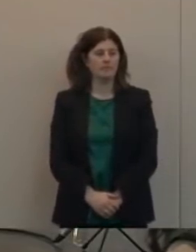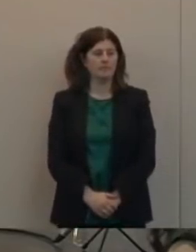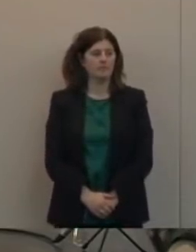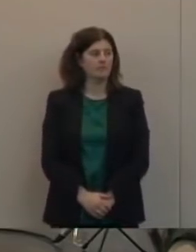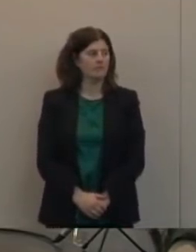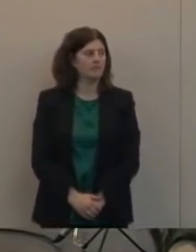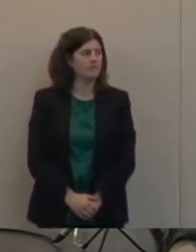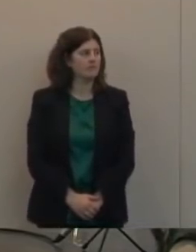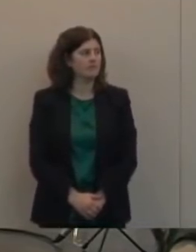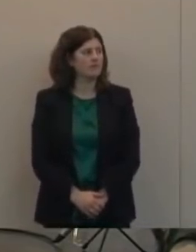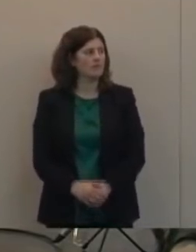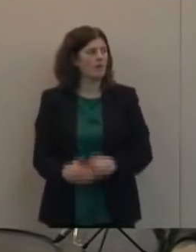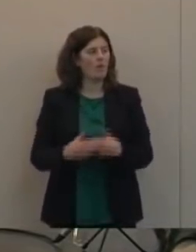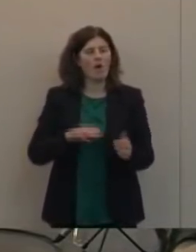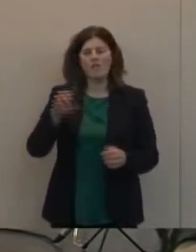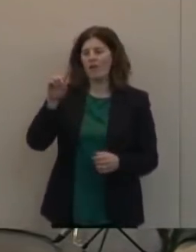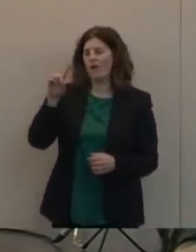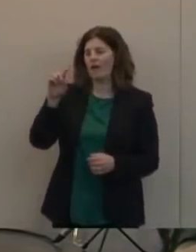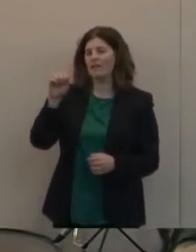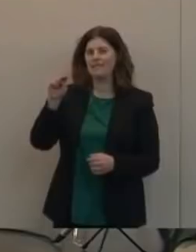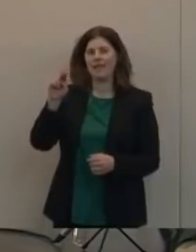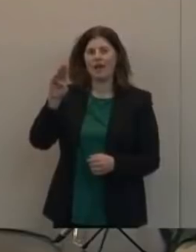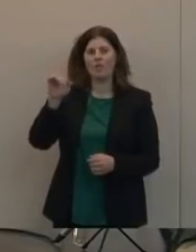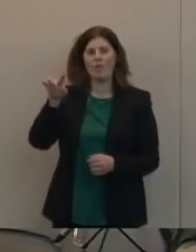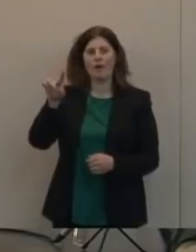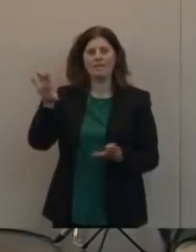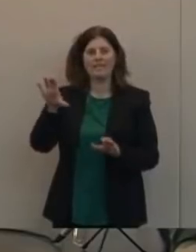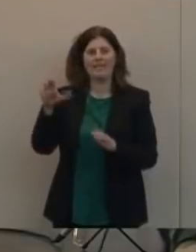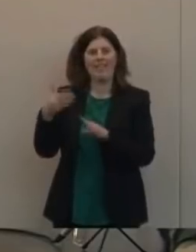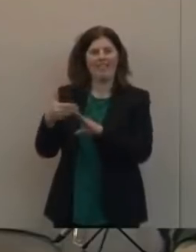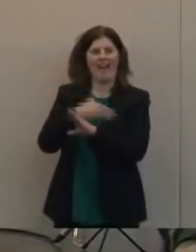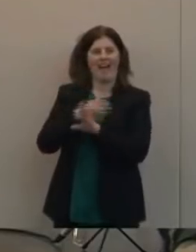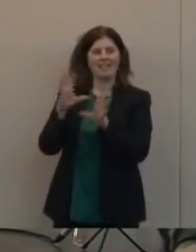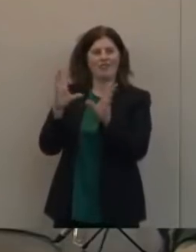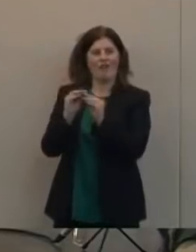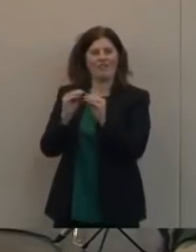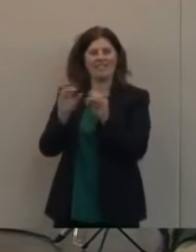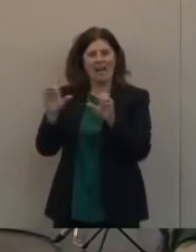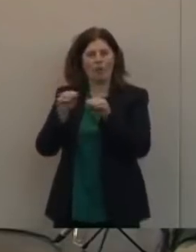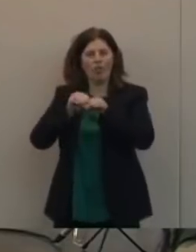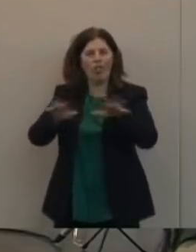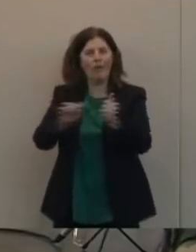Whatever Dan Boyd did in the last press conference, he's now doing it to other people.